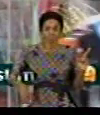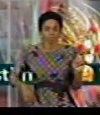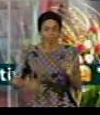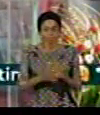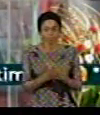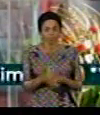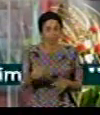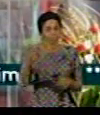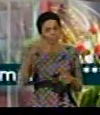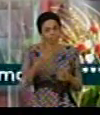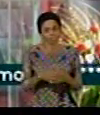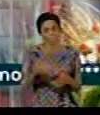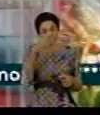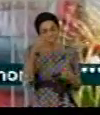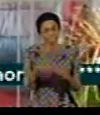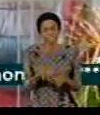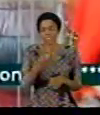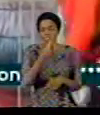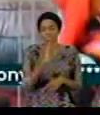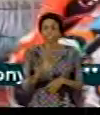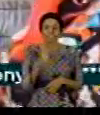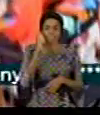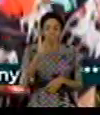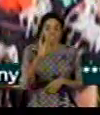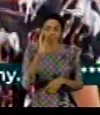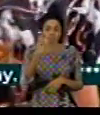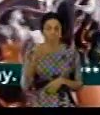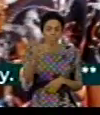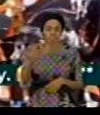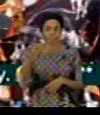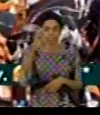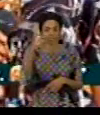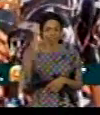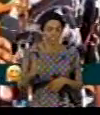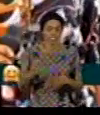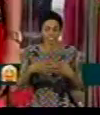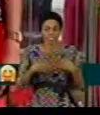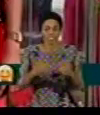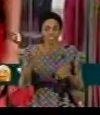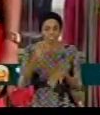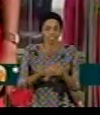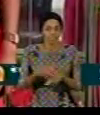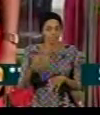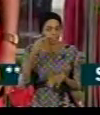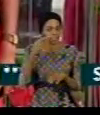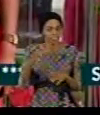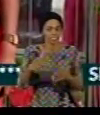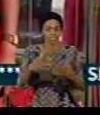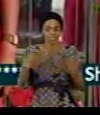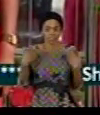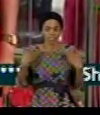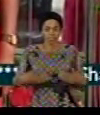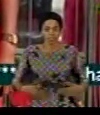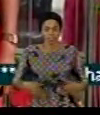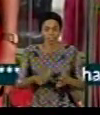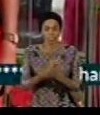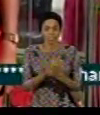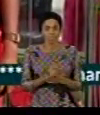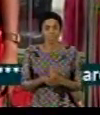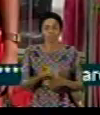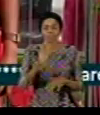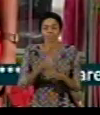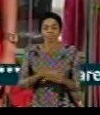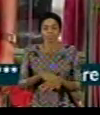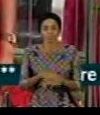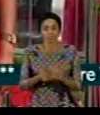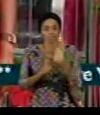Our sister is satisfying of God's healing upon her body. That February this year,